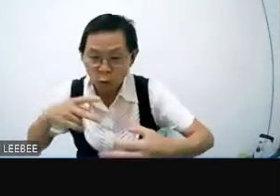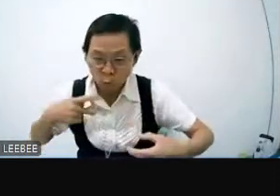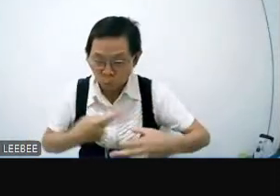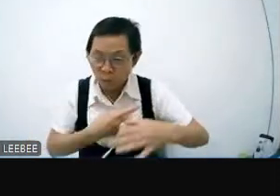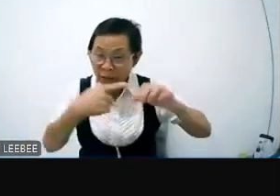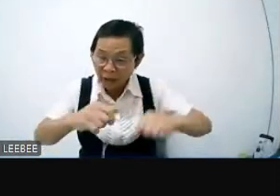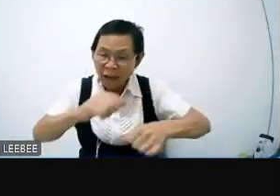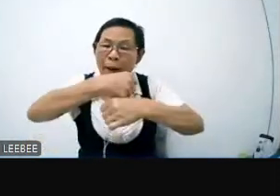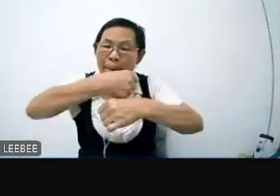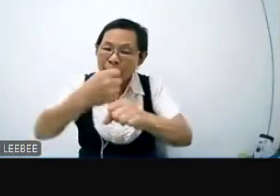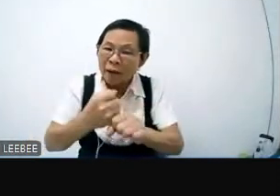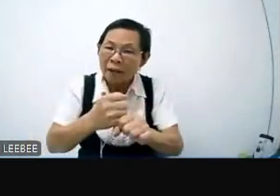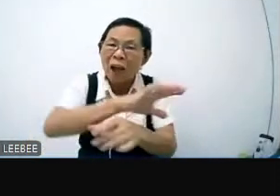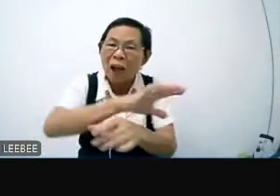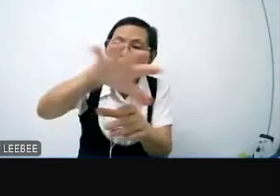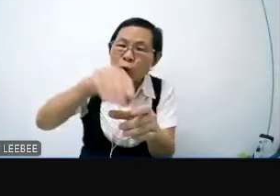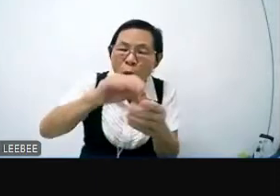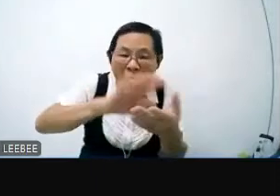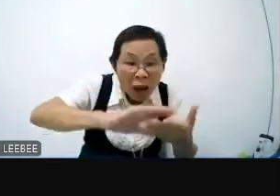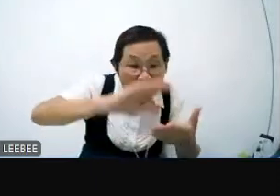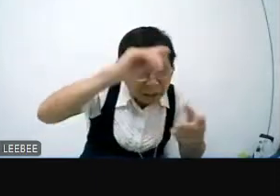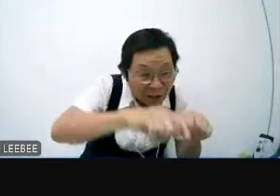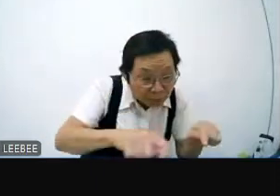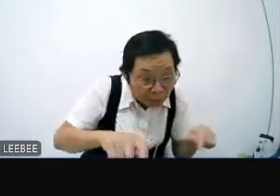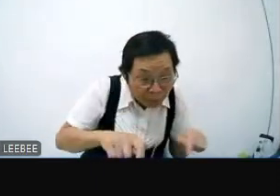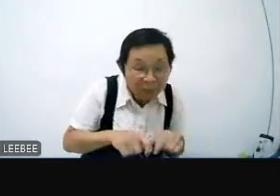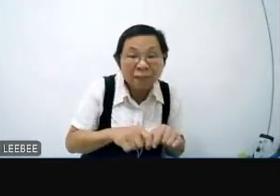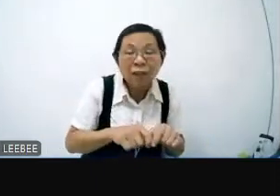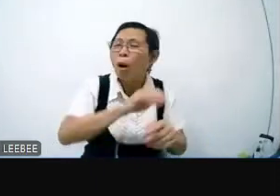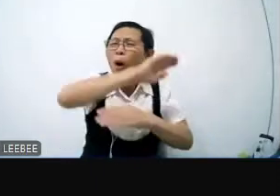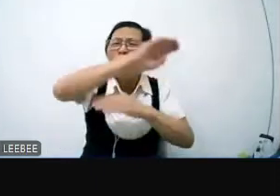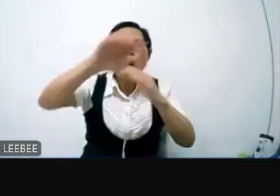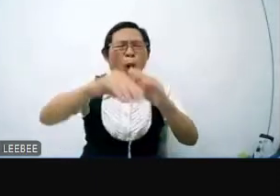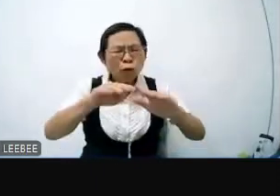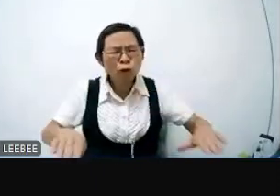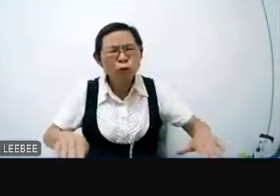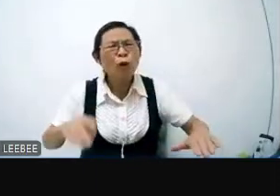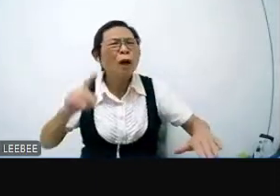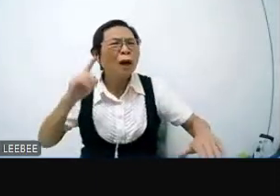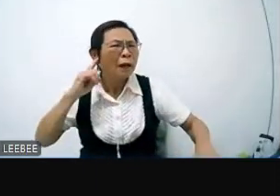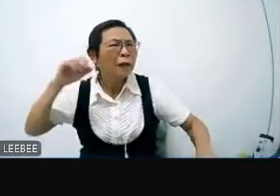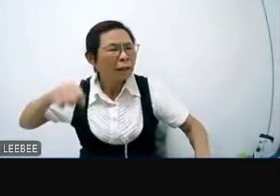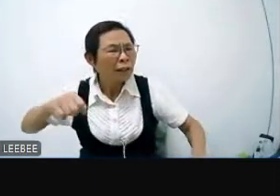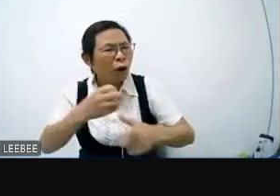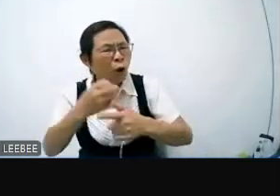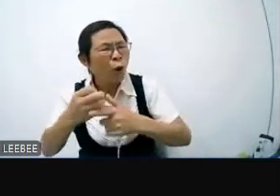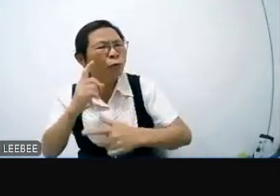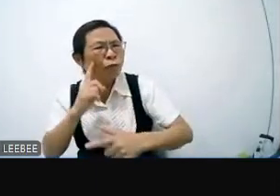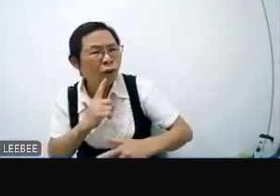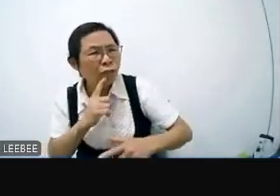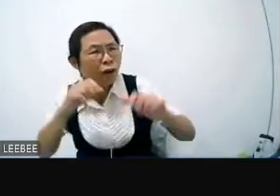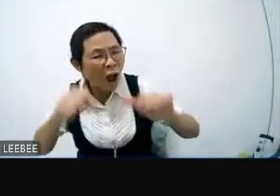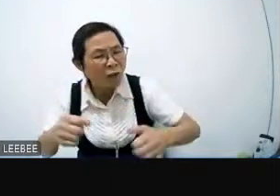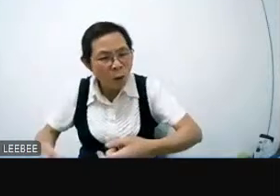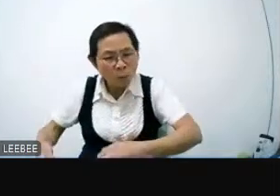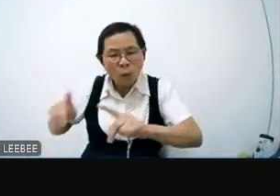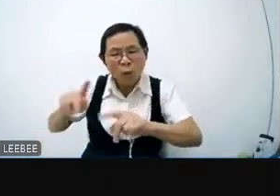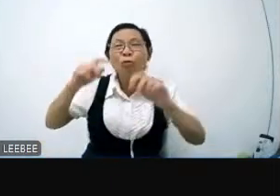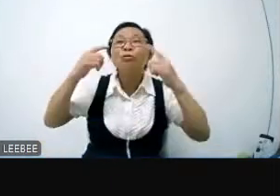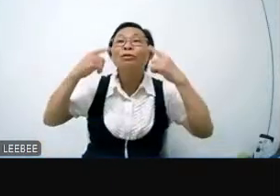inclusive learning spaces where every child, regardless of their hearing ability, has the opportunity to